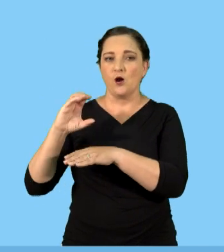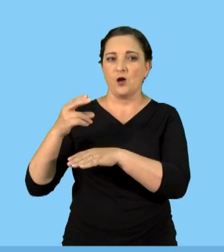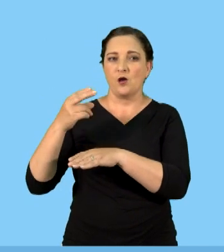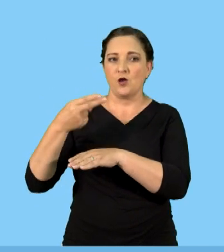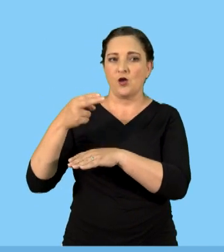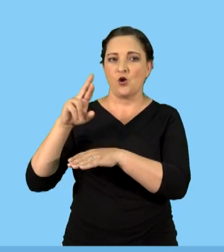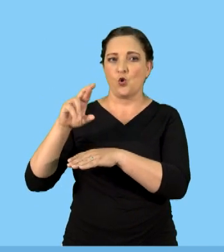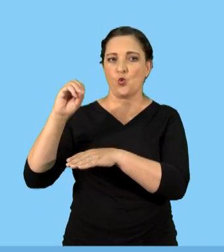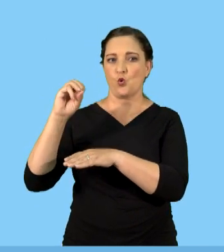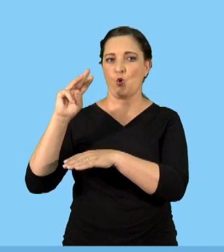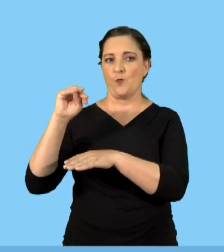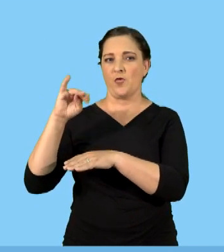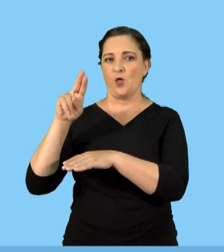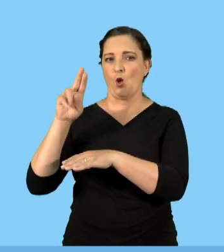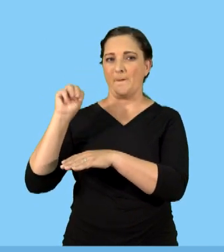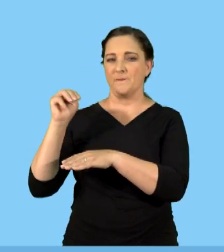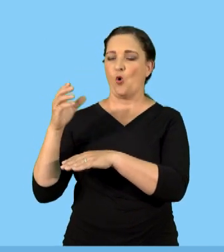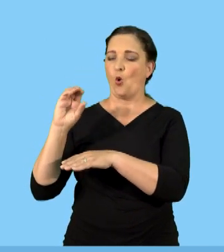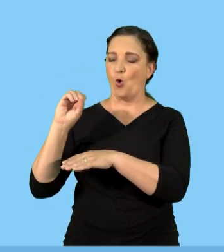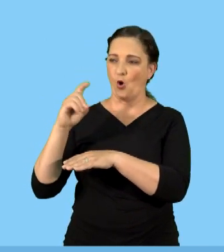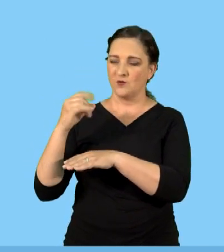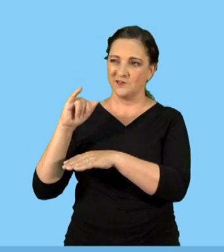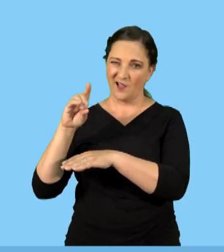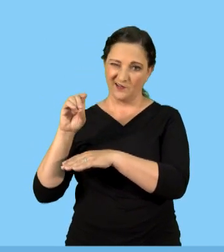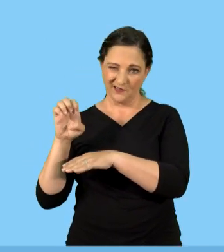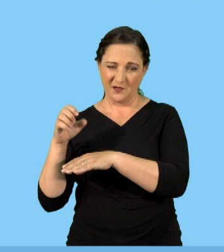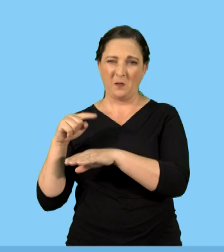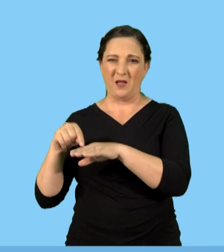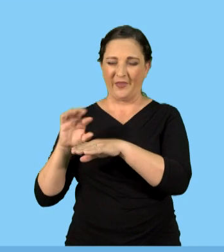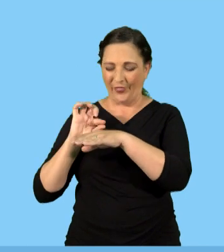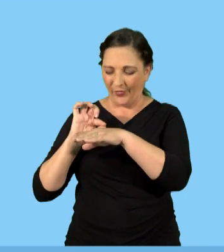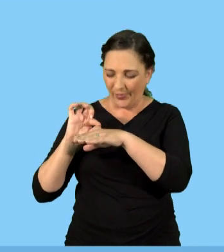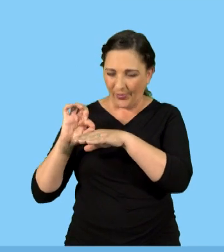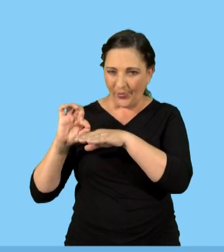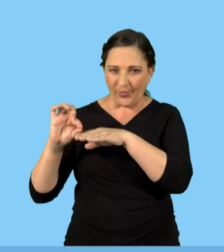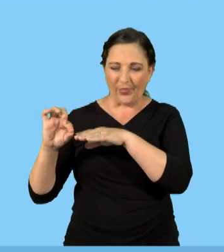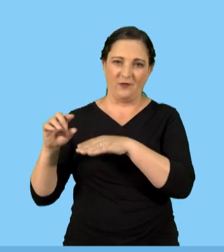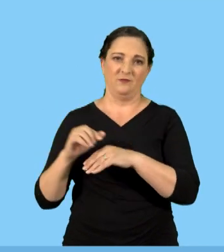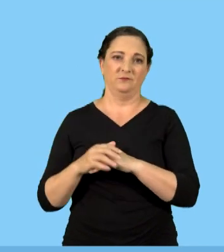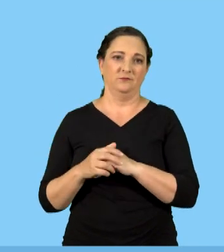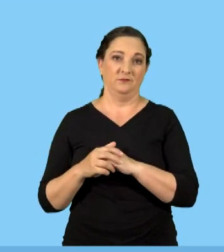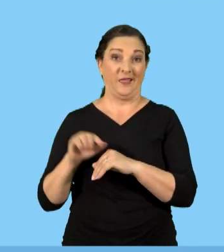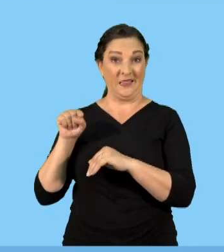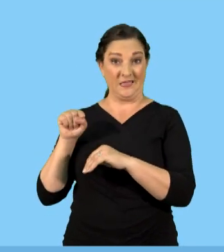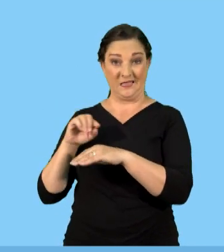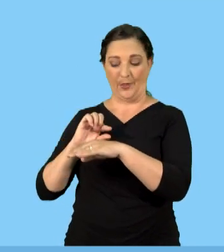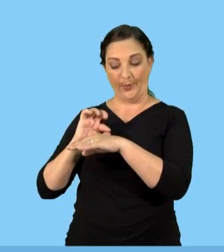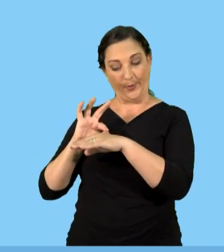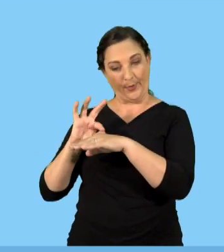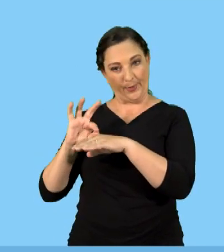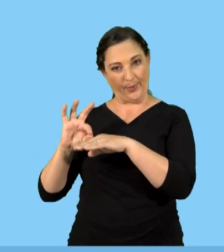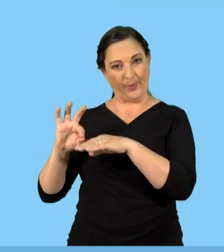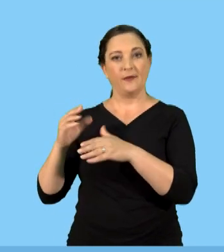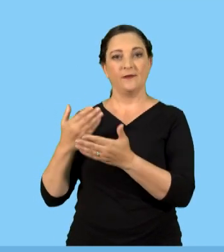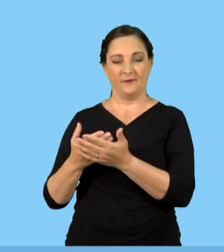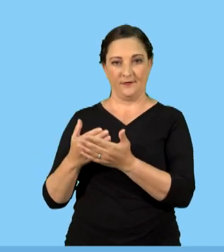depending on what is reacting with oxygen, if aluminum is reacting with oxygen, there's going to be a thin layer being formed, and that thin layer, it is going to be